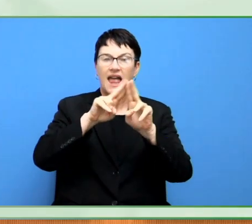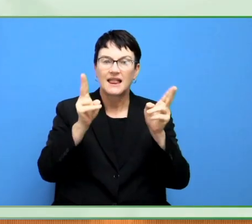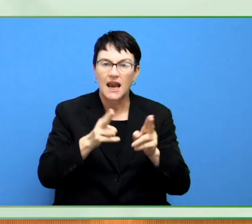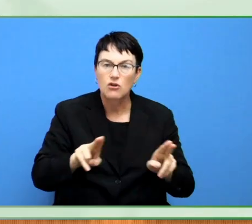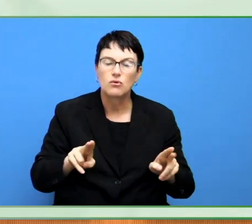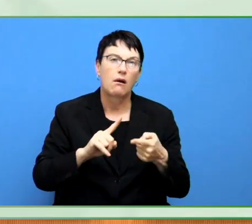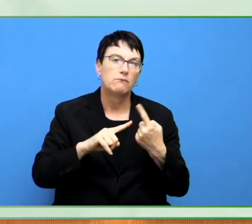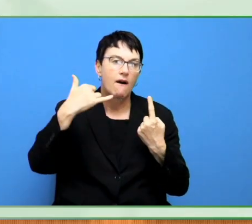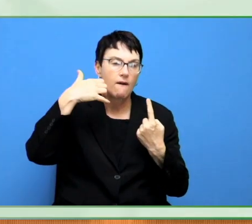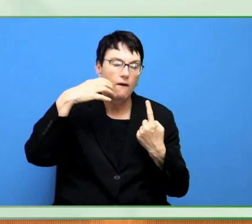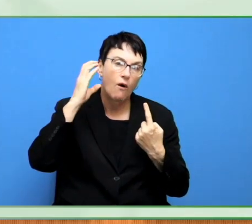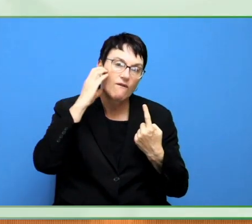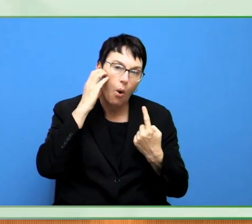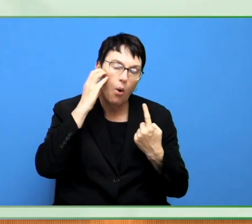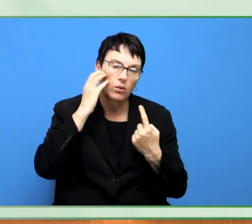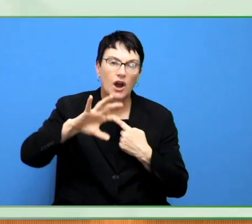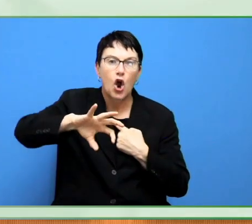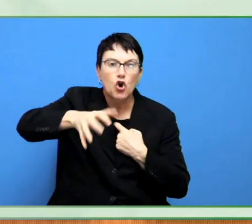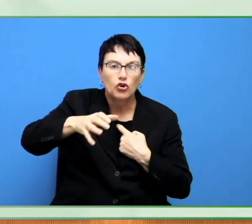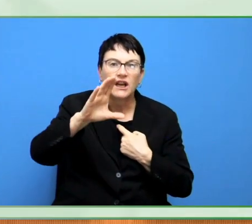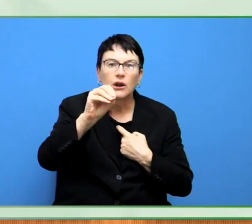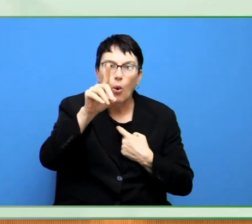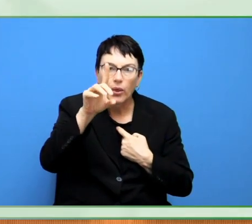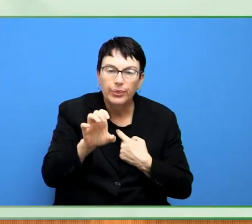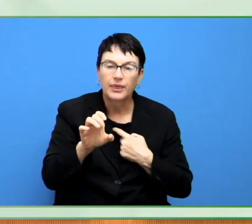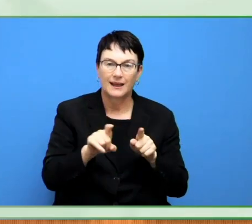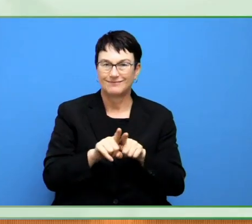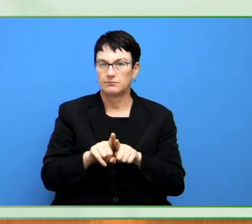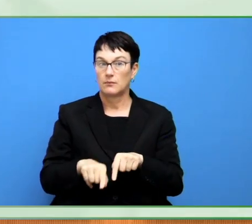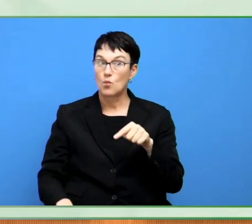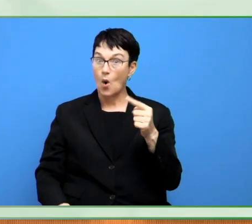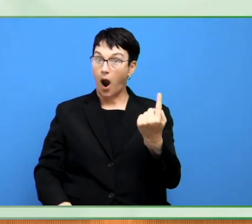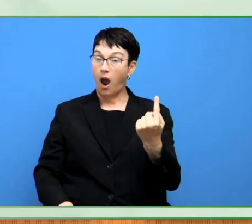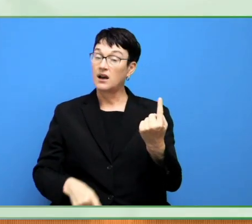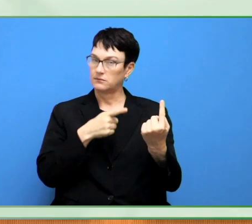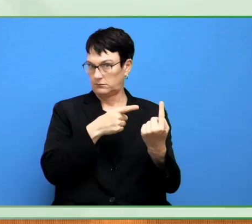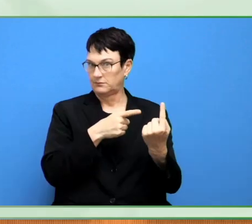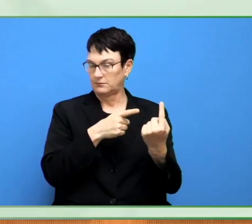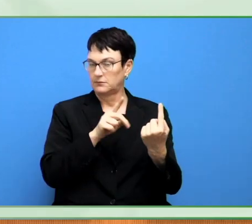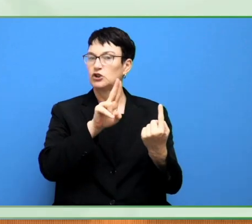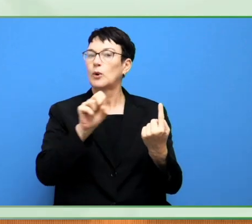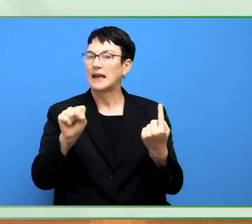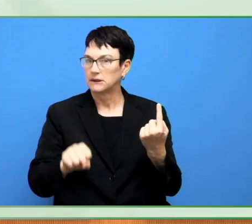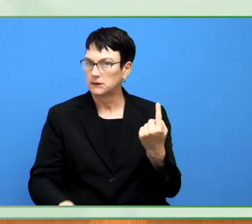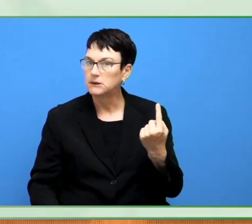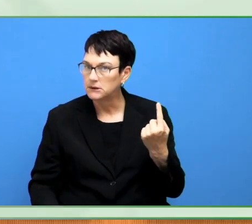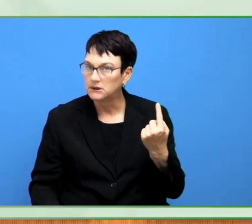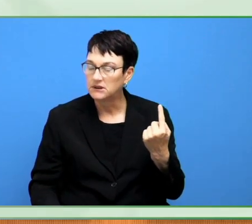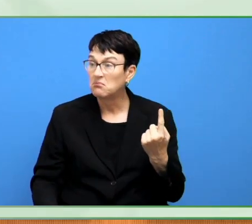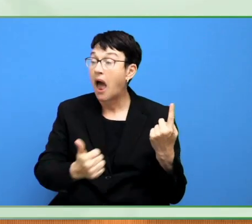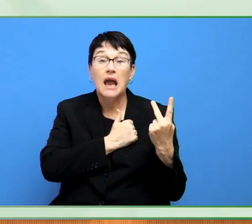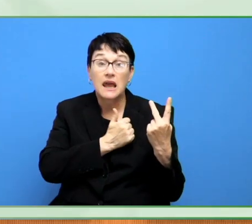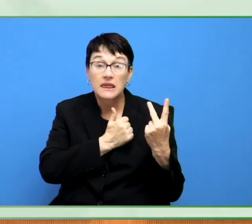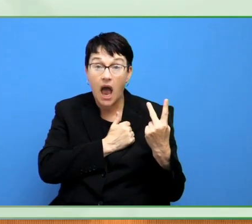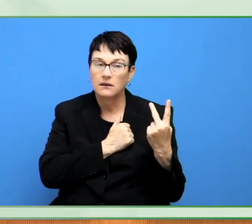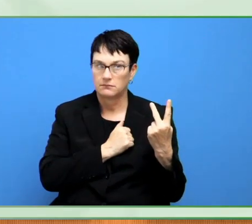country code. Like number 1 is the United States. I don't know which. Canada is also 1. Japan